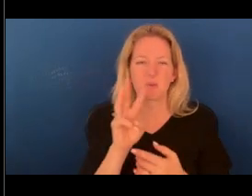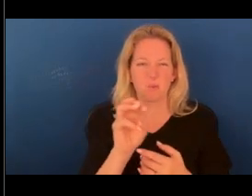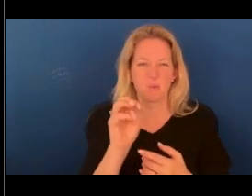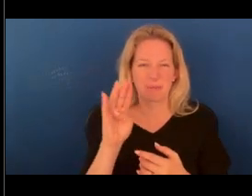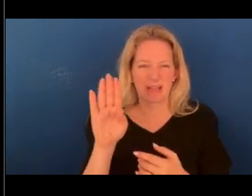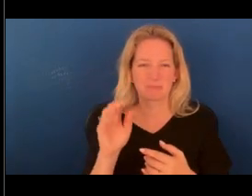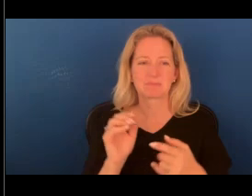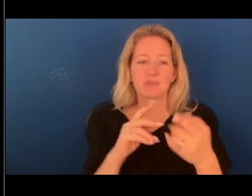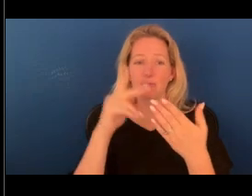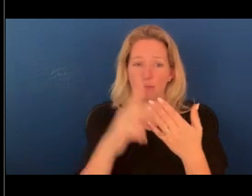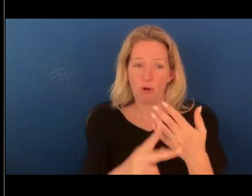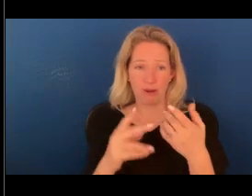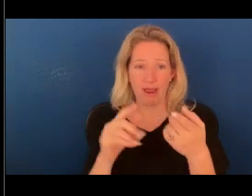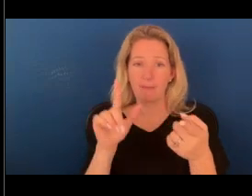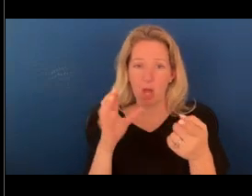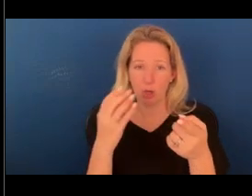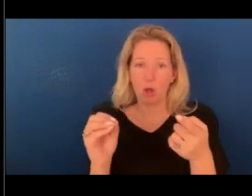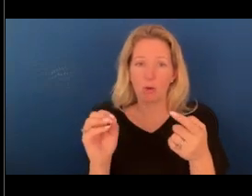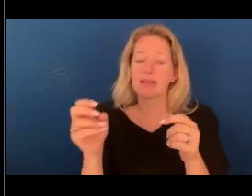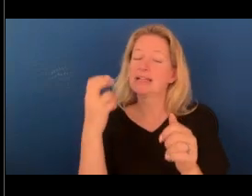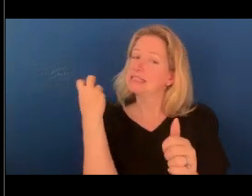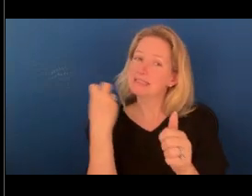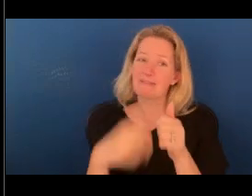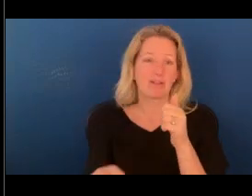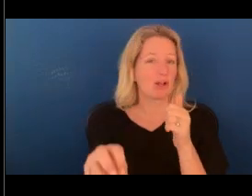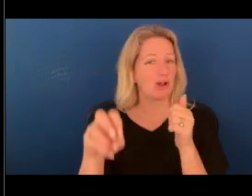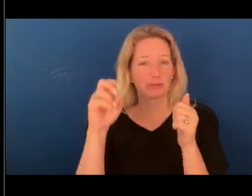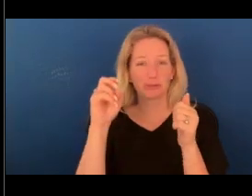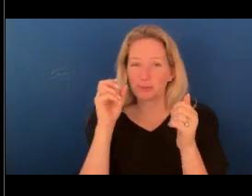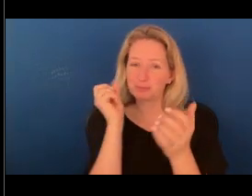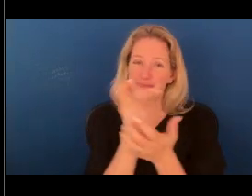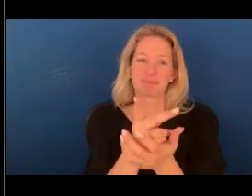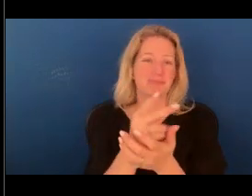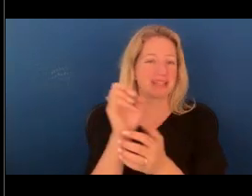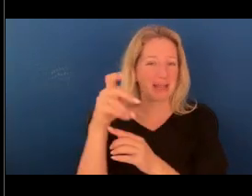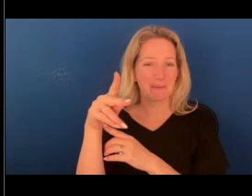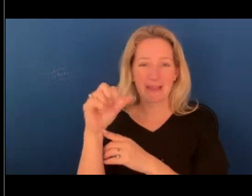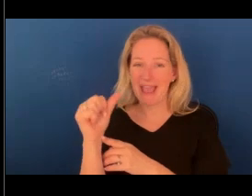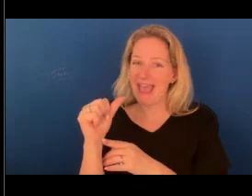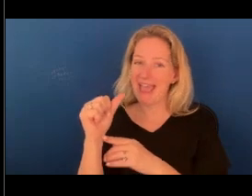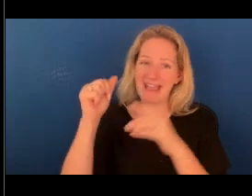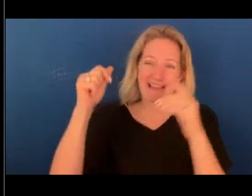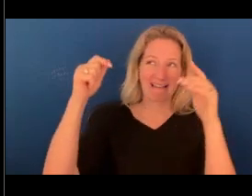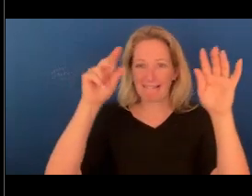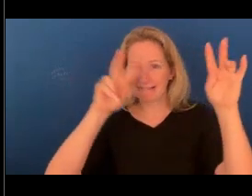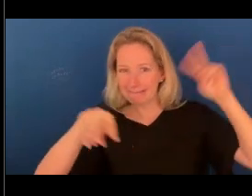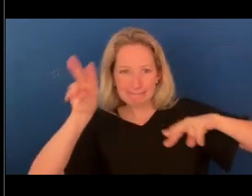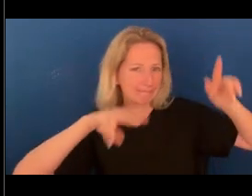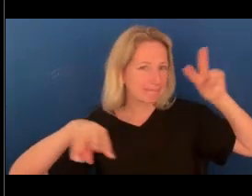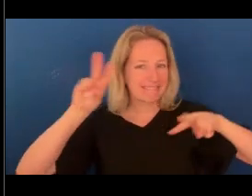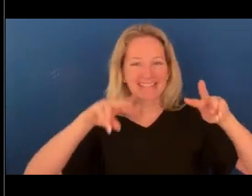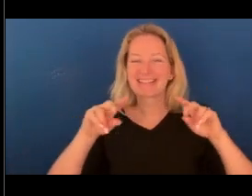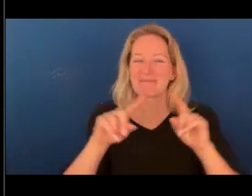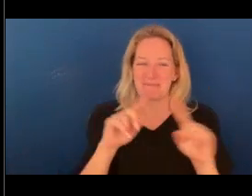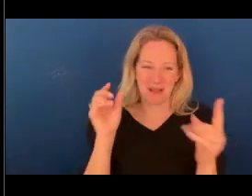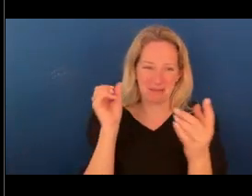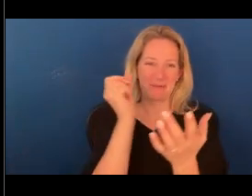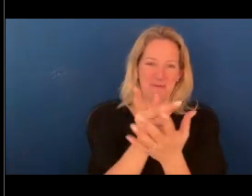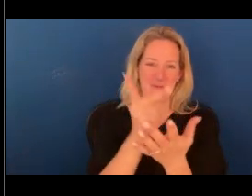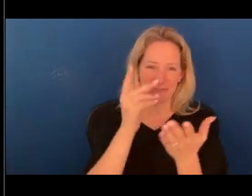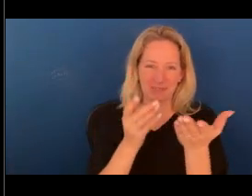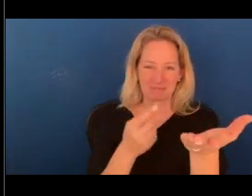was very difficult to get through the EPA hierarchy, but we got one. This is for use on our publications and other materials, and with